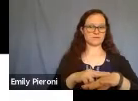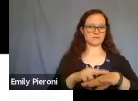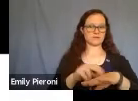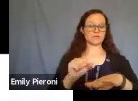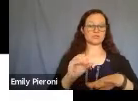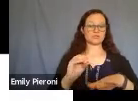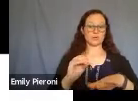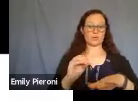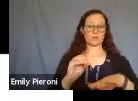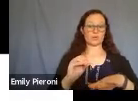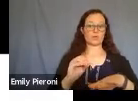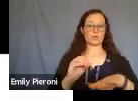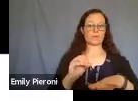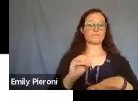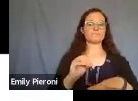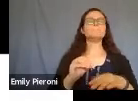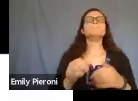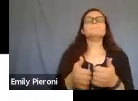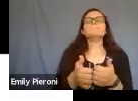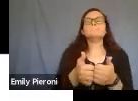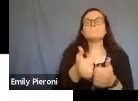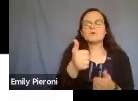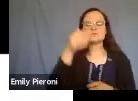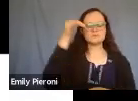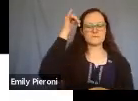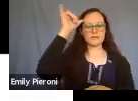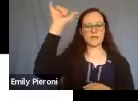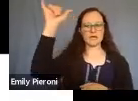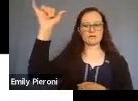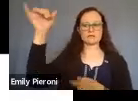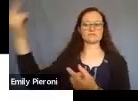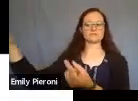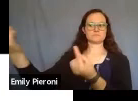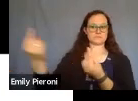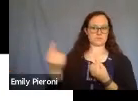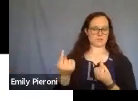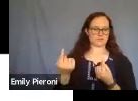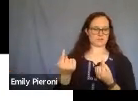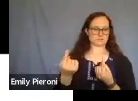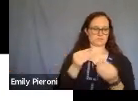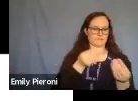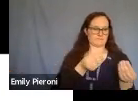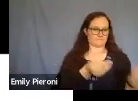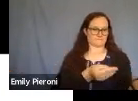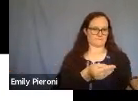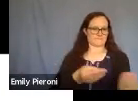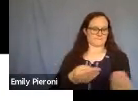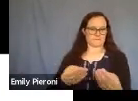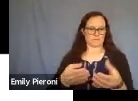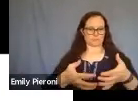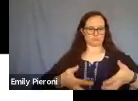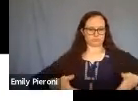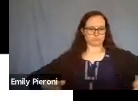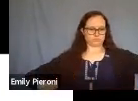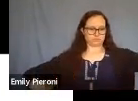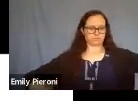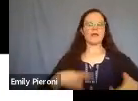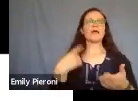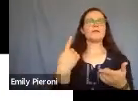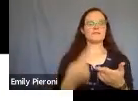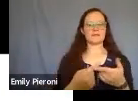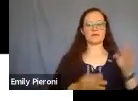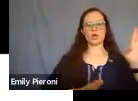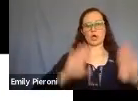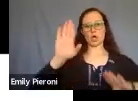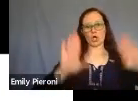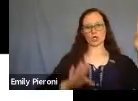here. So most of those cattle coming here, we feed them to get them up to size, and they're being auctioned off. So this